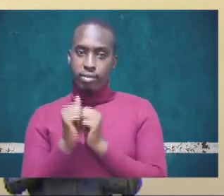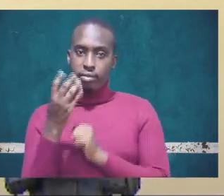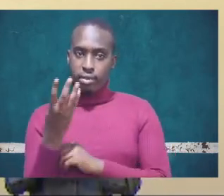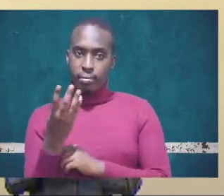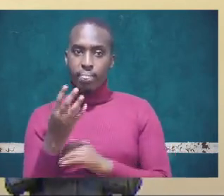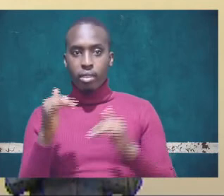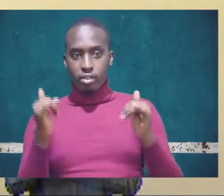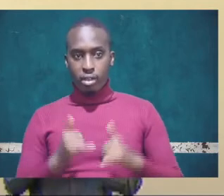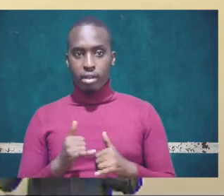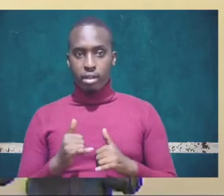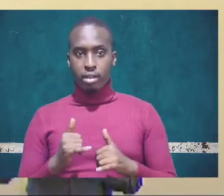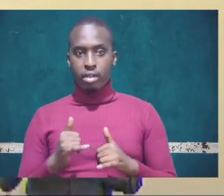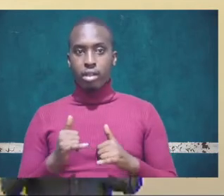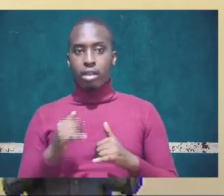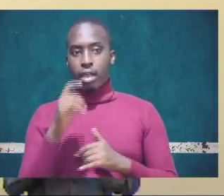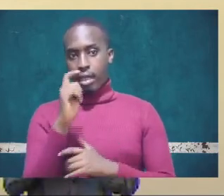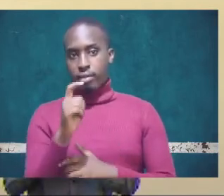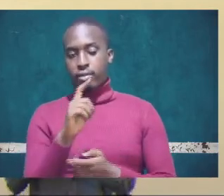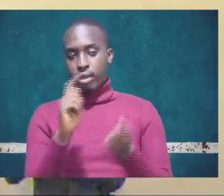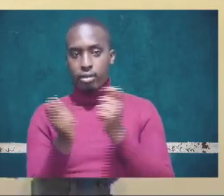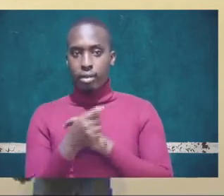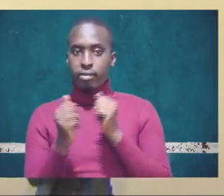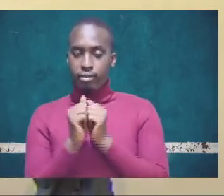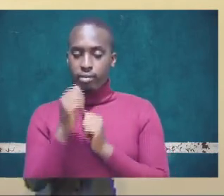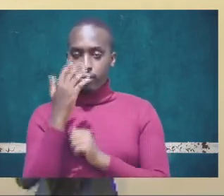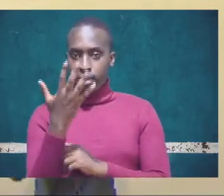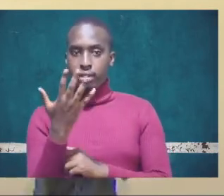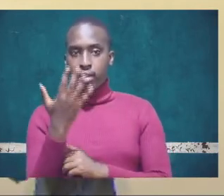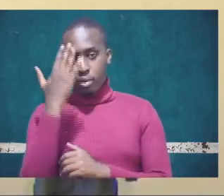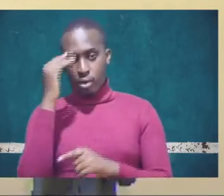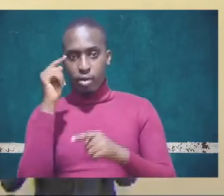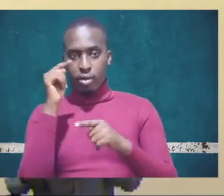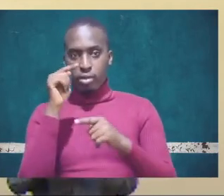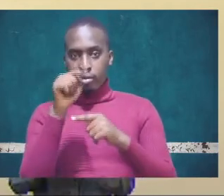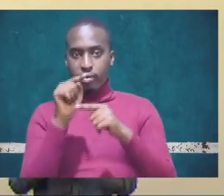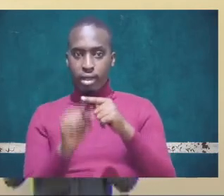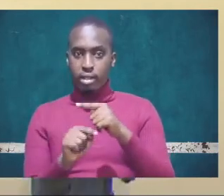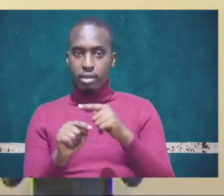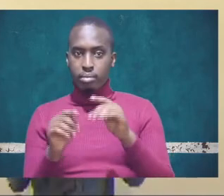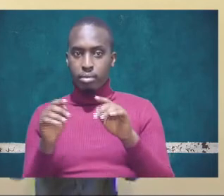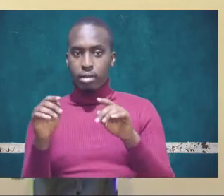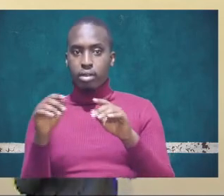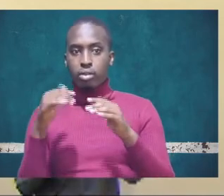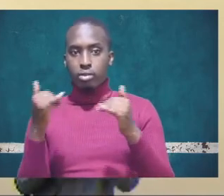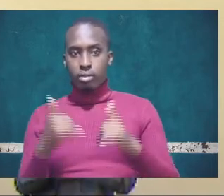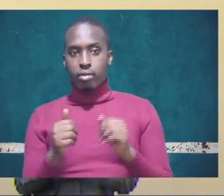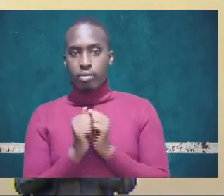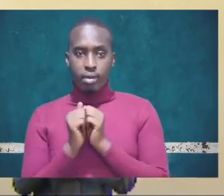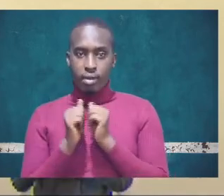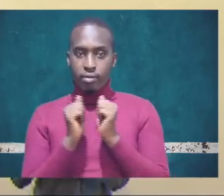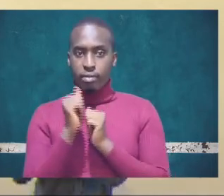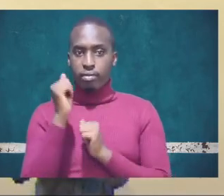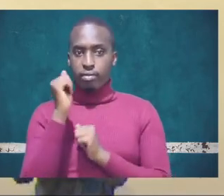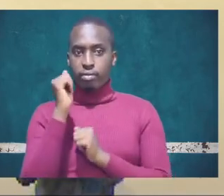remain with x. It changes the sign because when we divide it, we will remain with 15